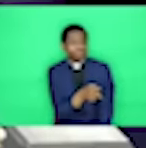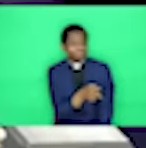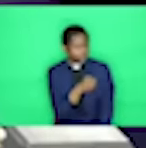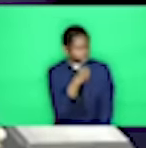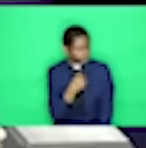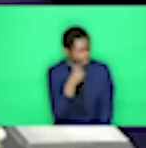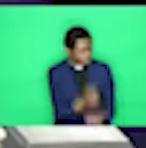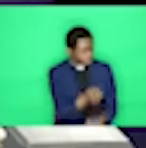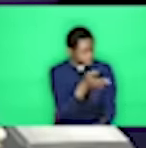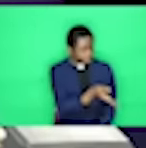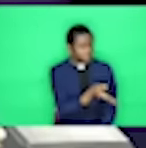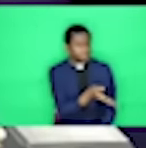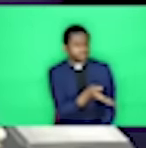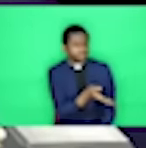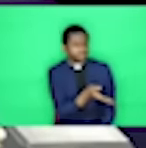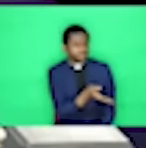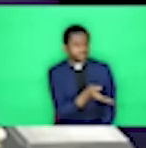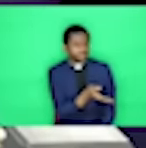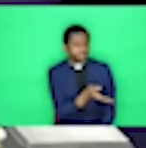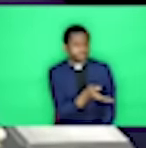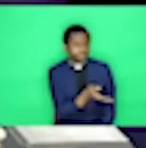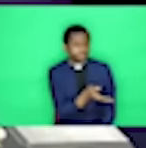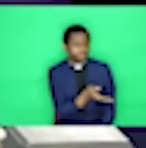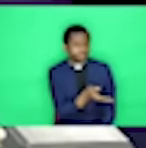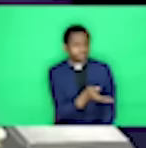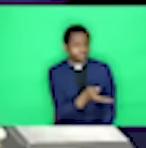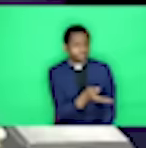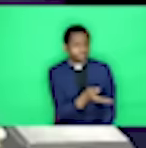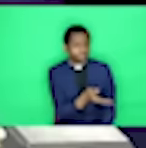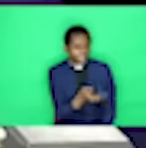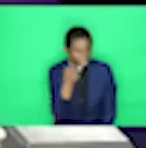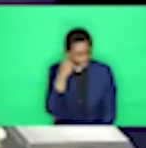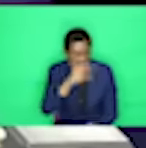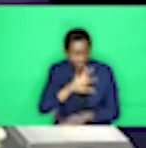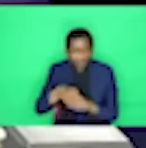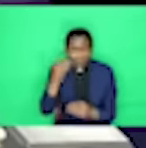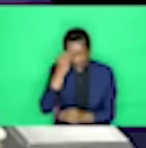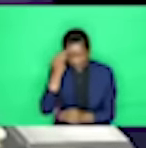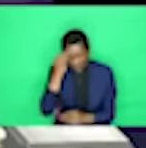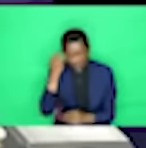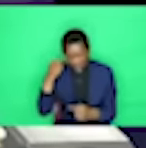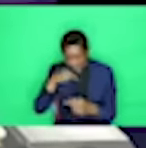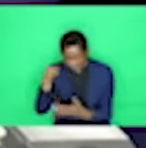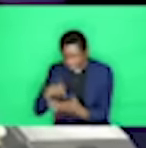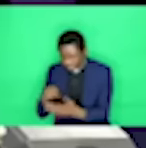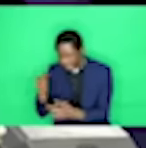atem obiara eni ho. I think we can all identify with this situation. I am